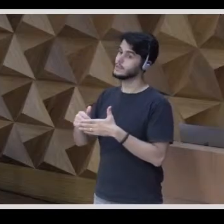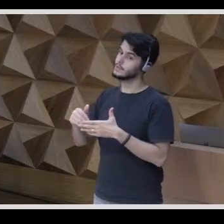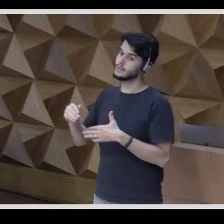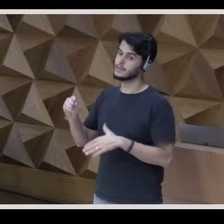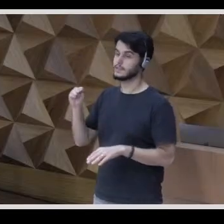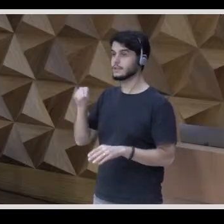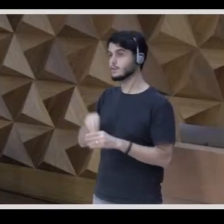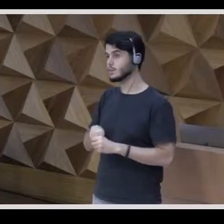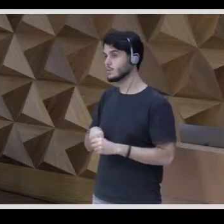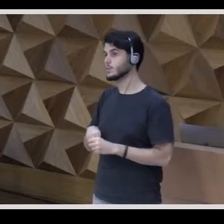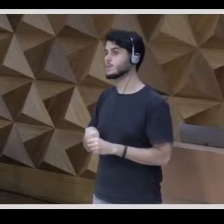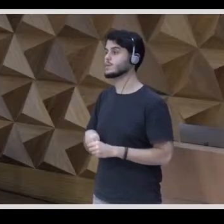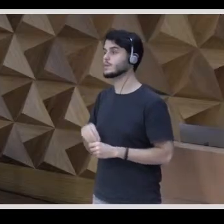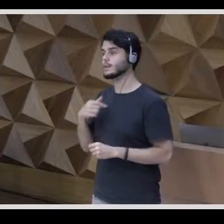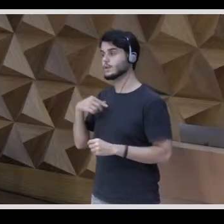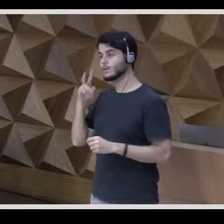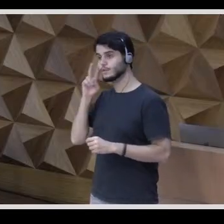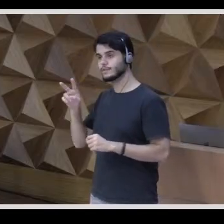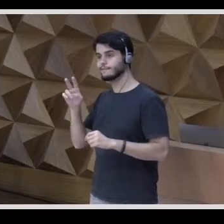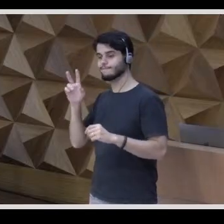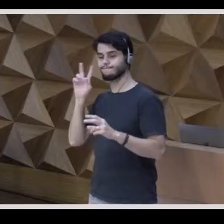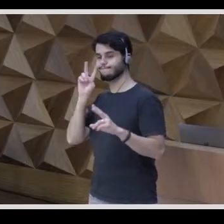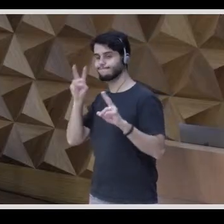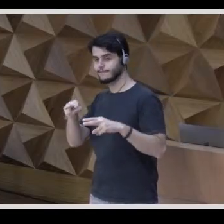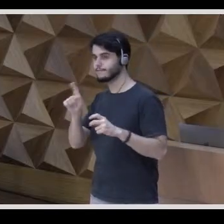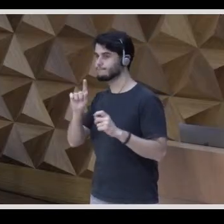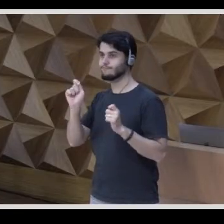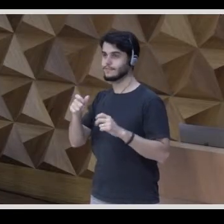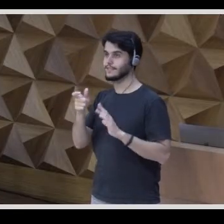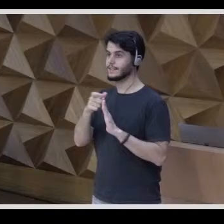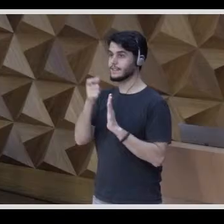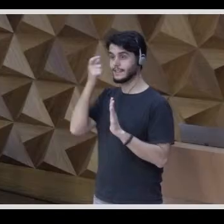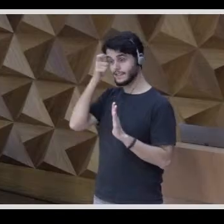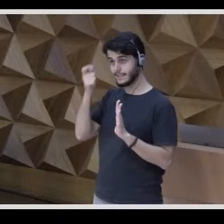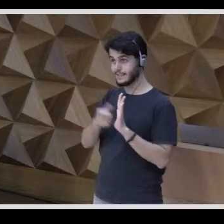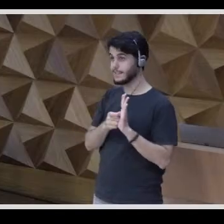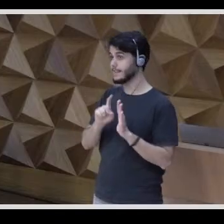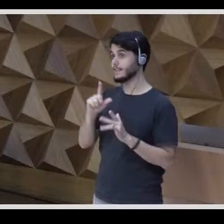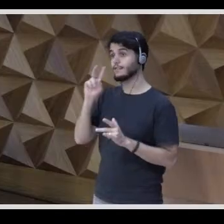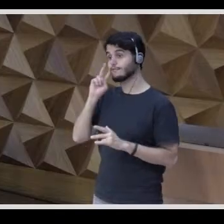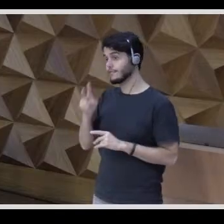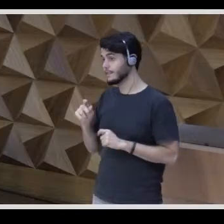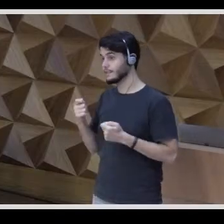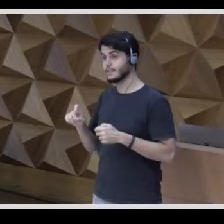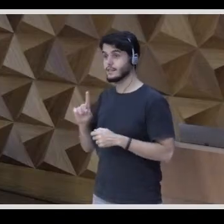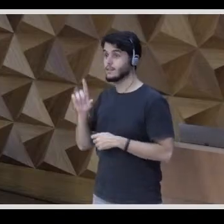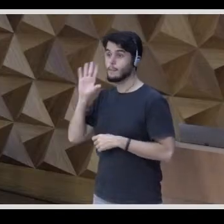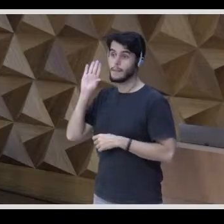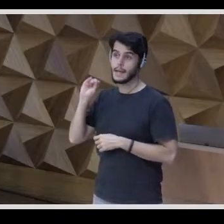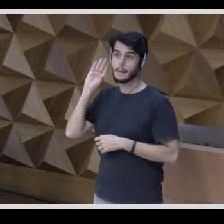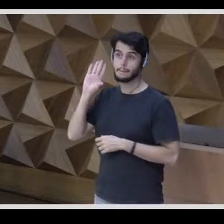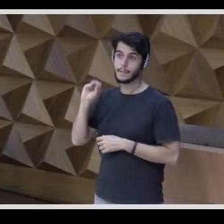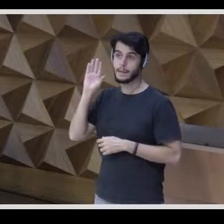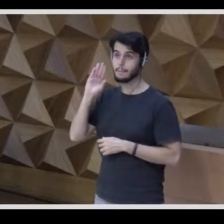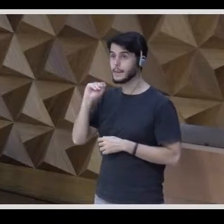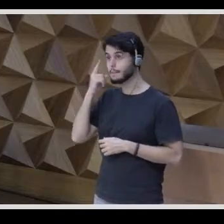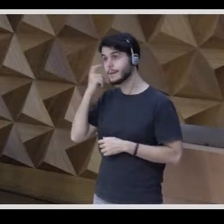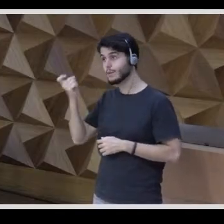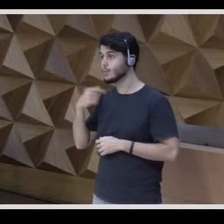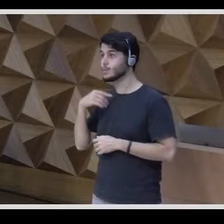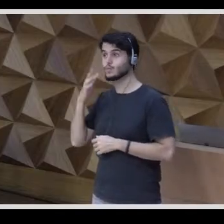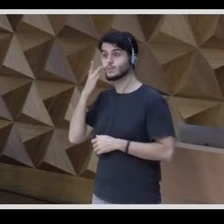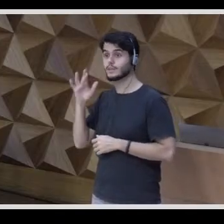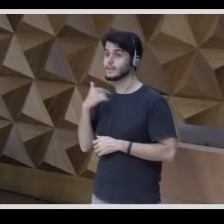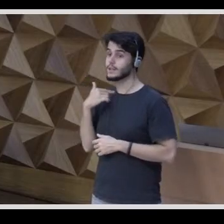even know it's there, then that's exactly the kind of scenario that I'm really kind of want to push back against because I don't even know it's